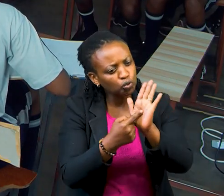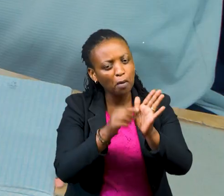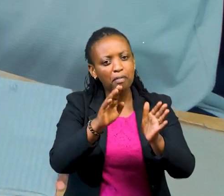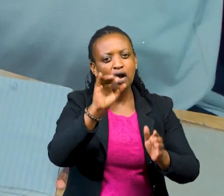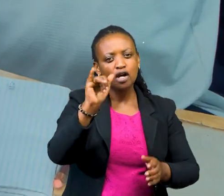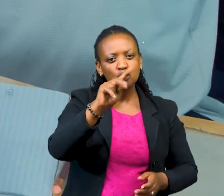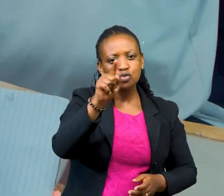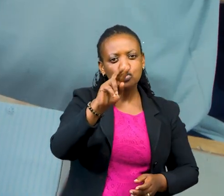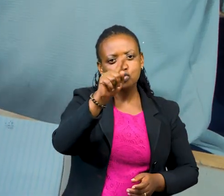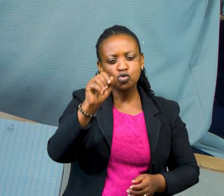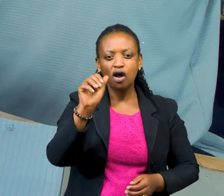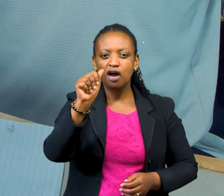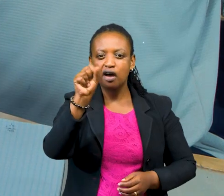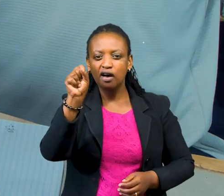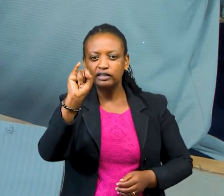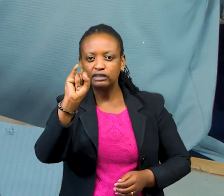okay.